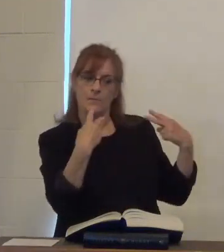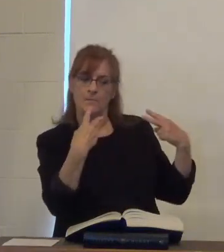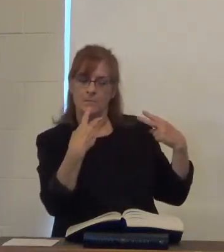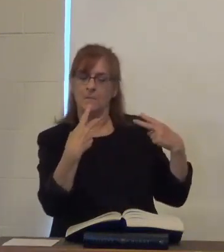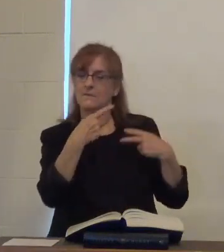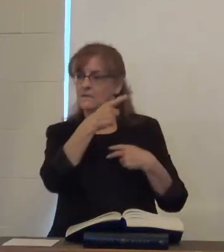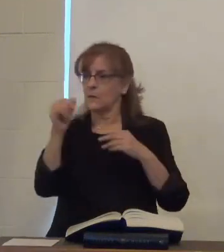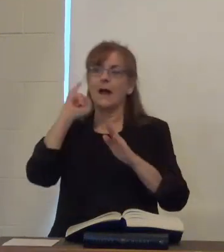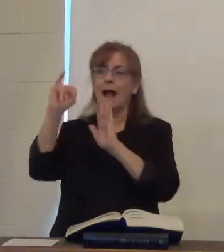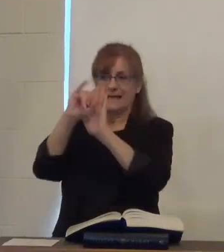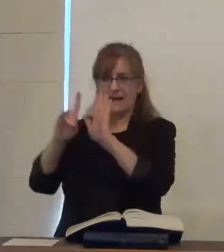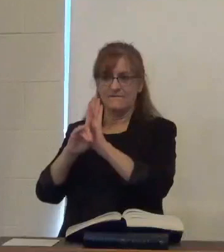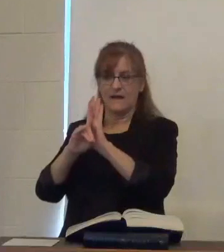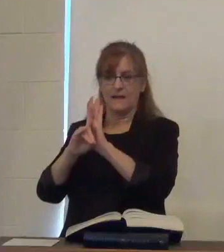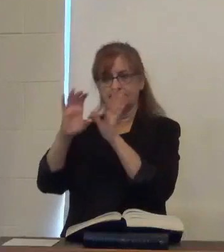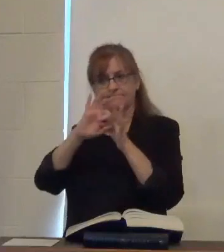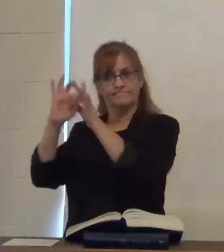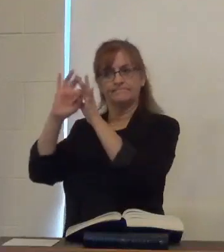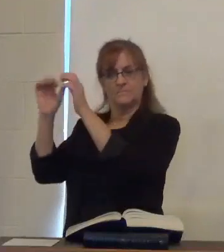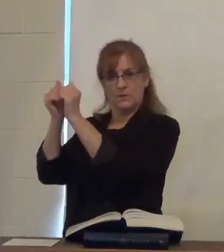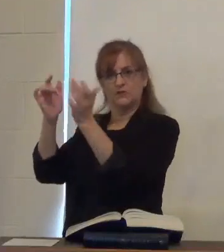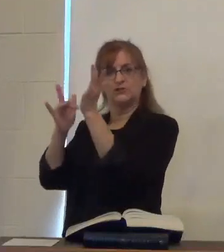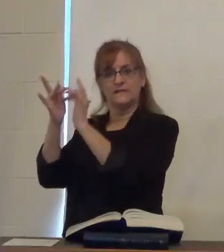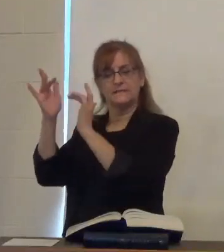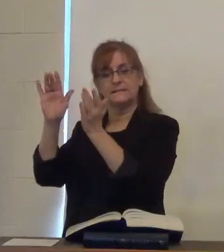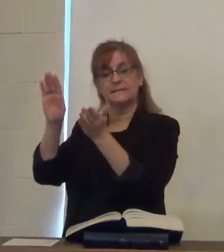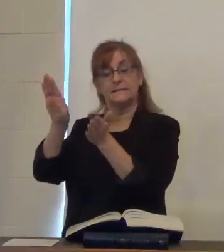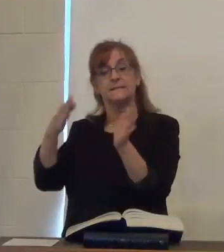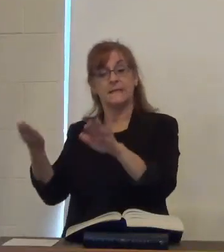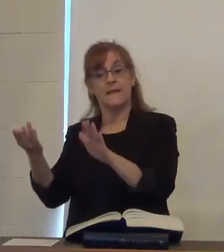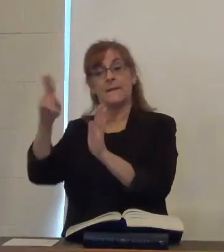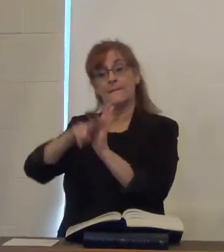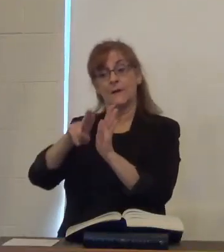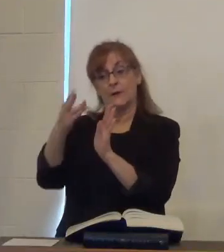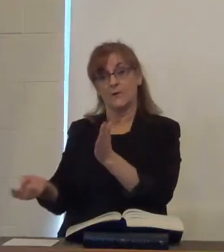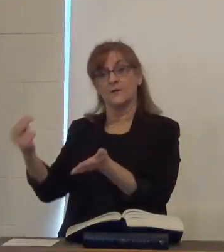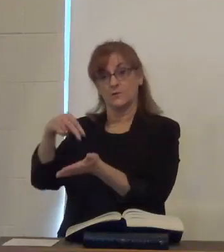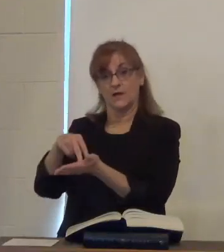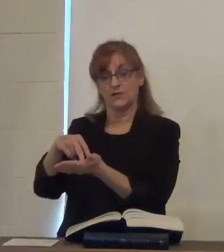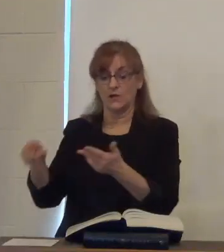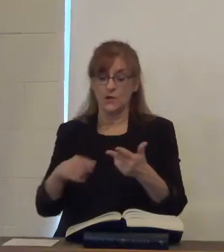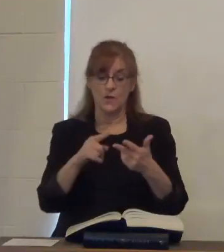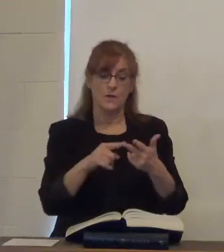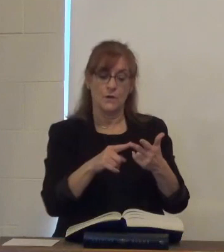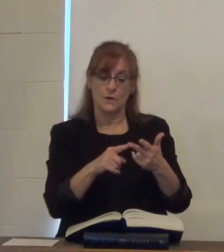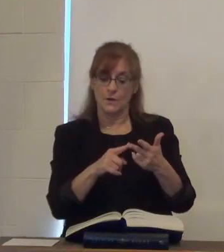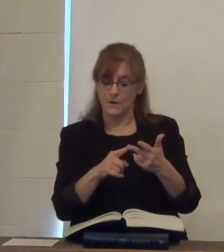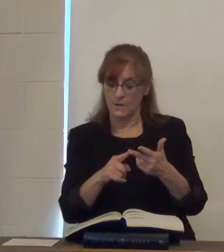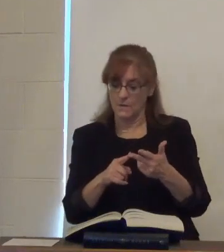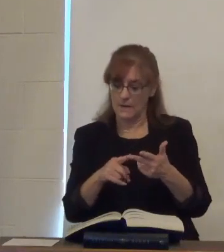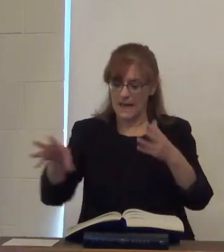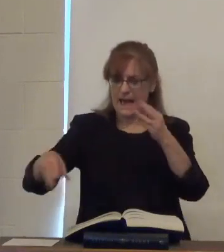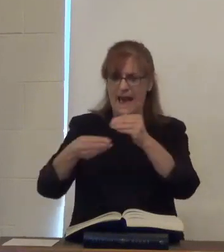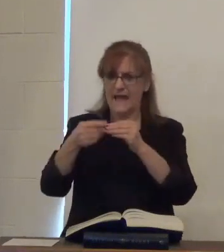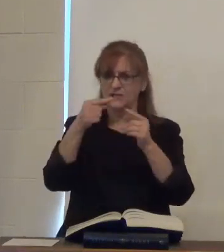identification and salvation with him in his death, his burial, his resurrection. Third, they were added unto them. This